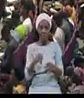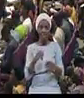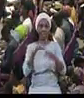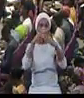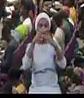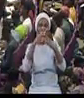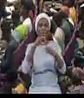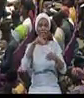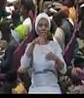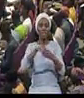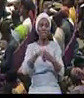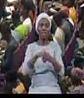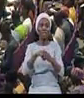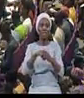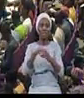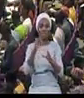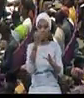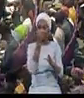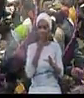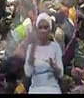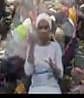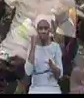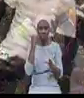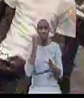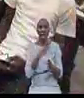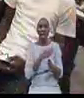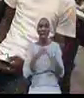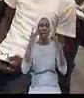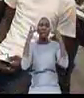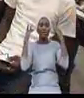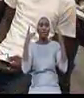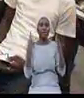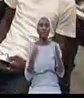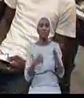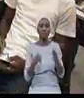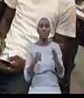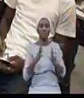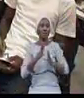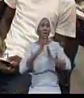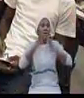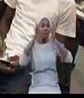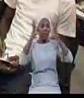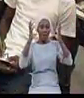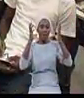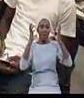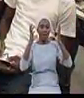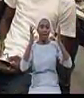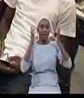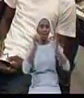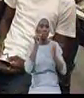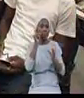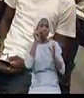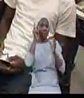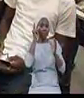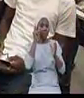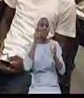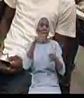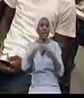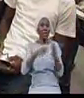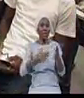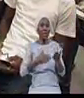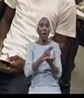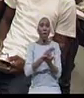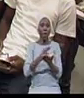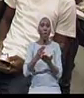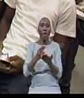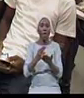an alarm in my holy mountain. Let all the inhabitants of the land tremble. For the day of the